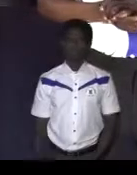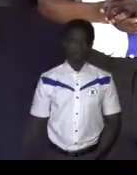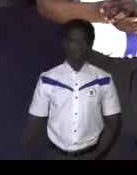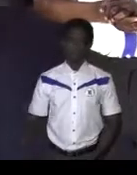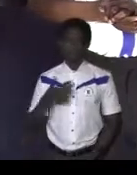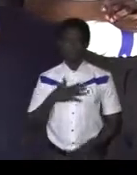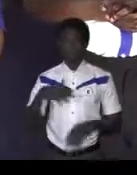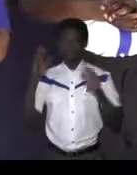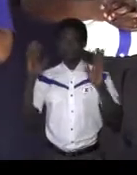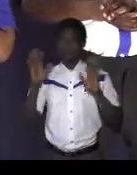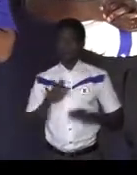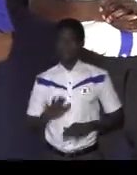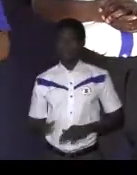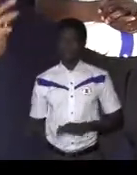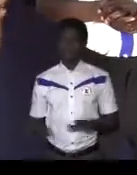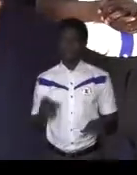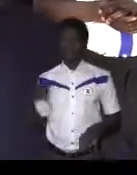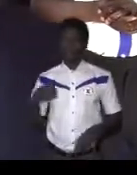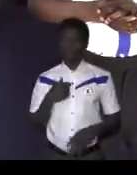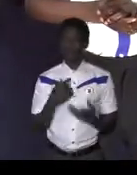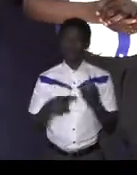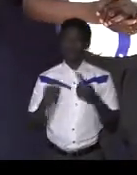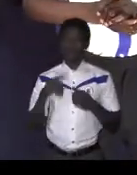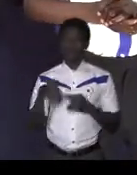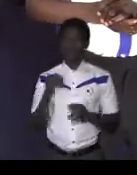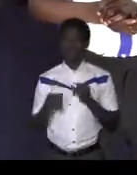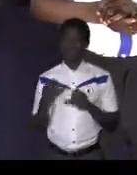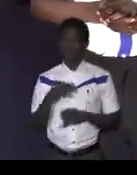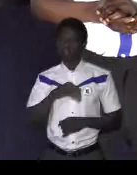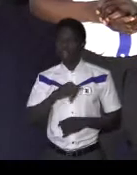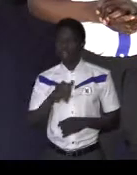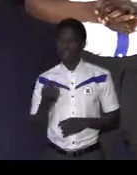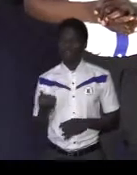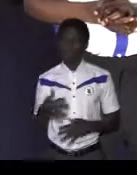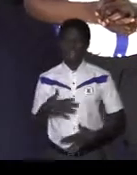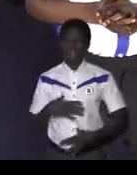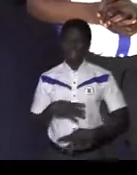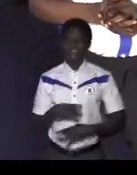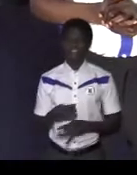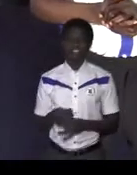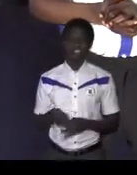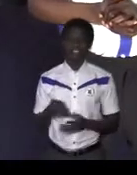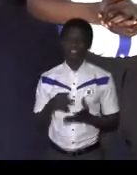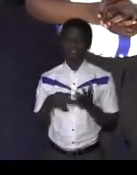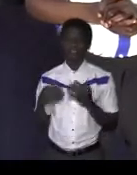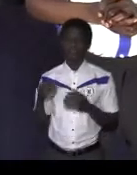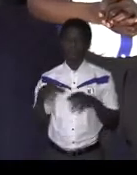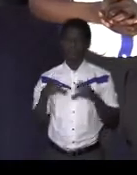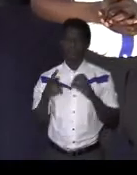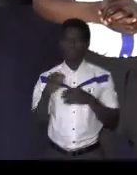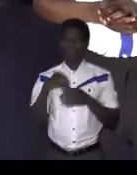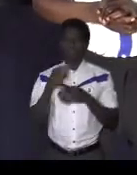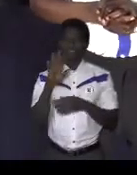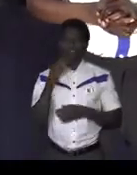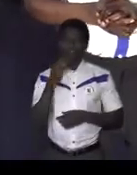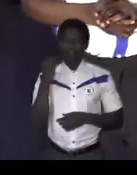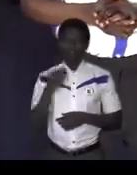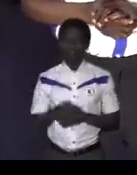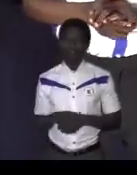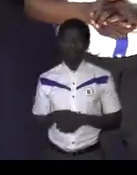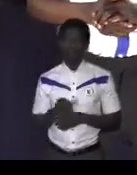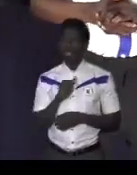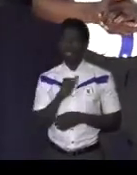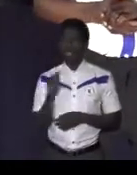My wonderful pupils, we have come to the end of another interesting edition on the classroom in your home.